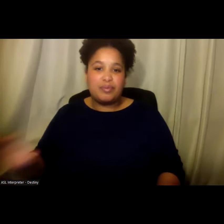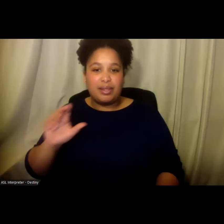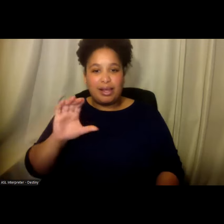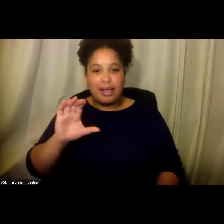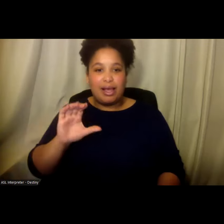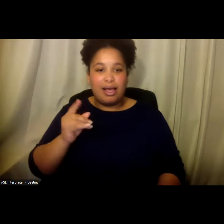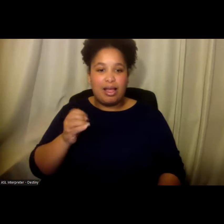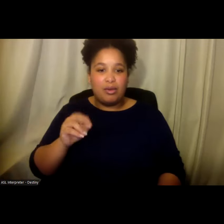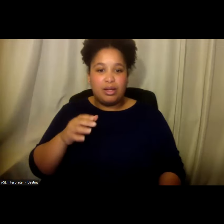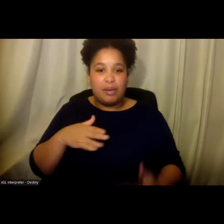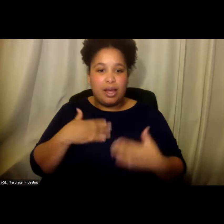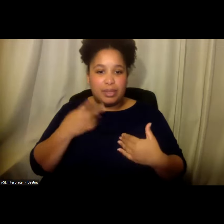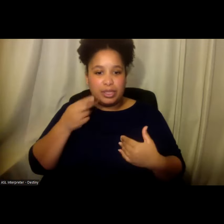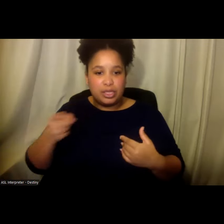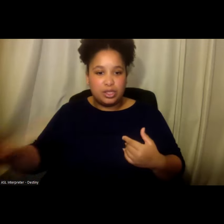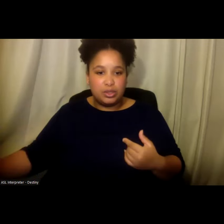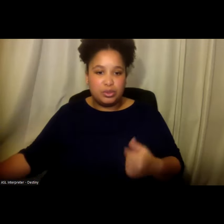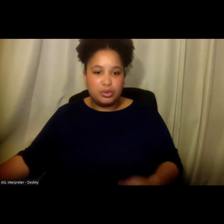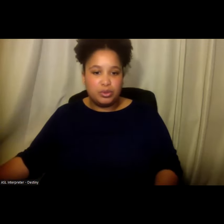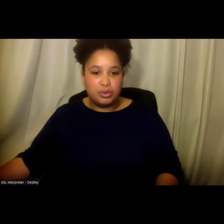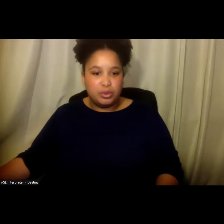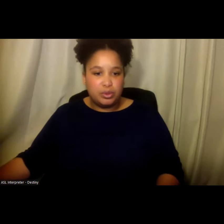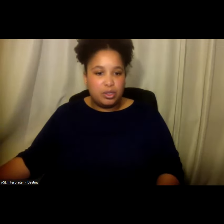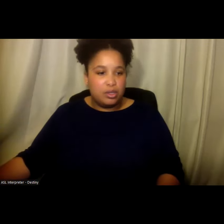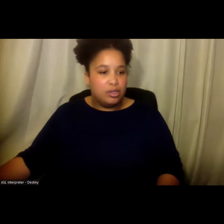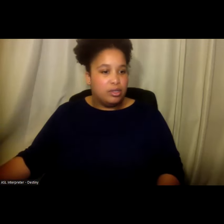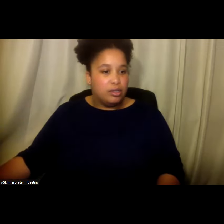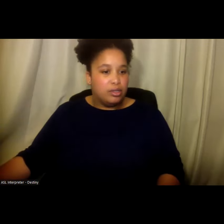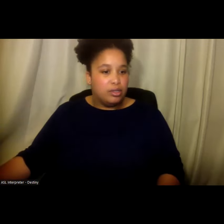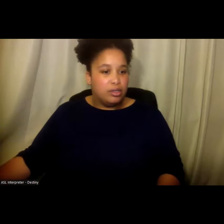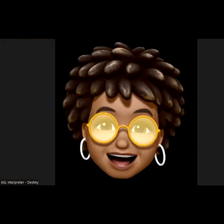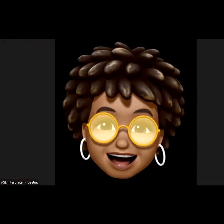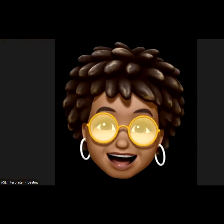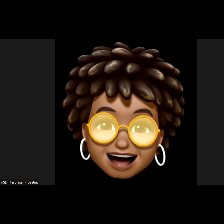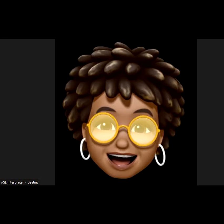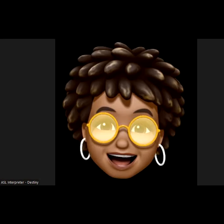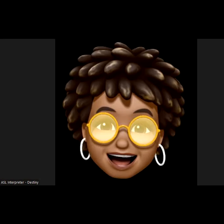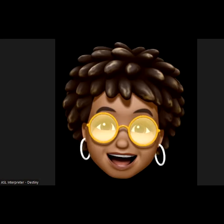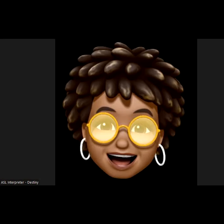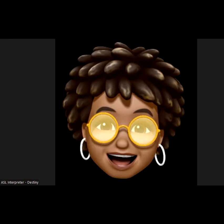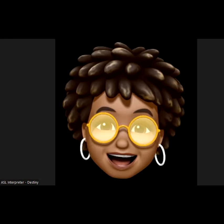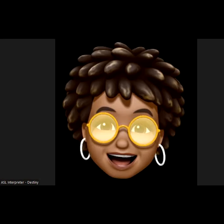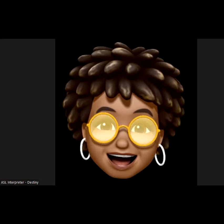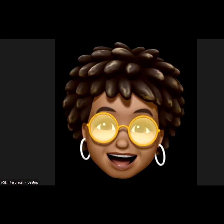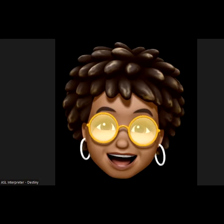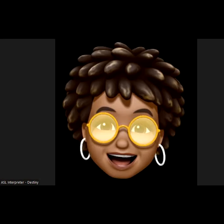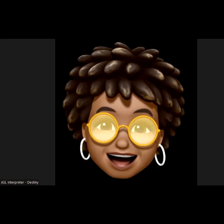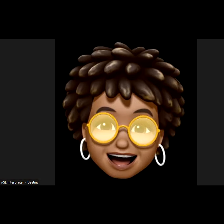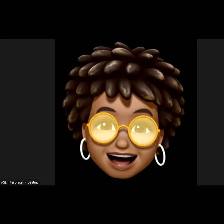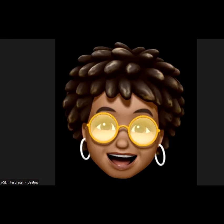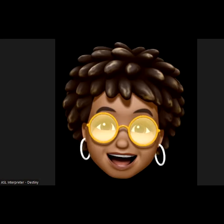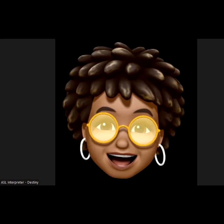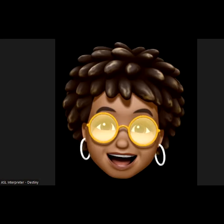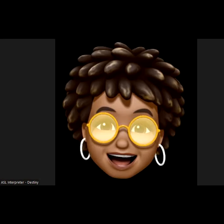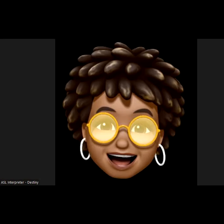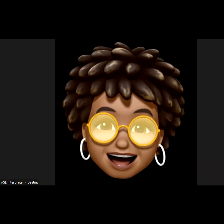as always. The committee members should know that Catherine has been one